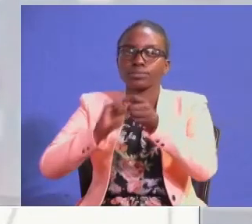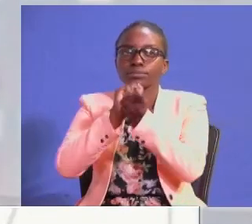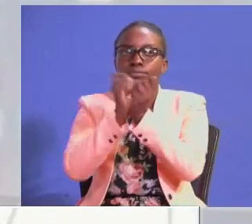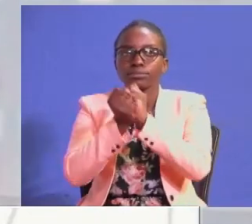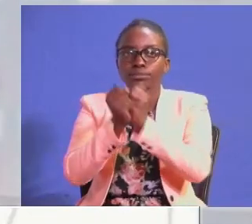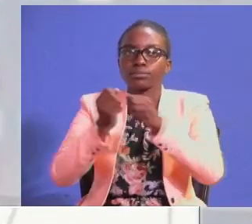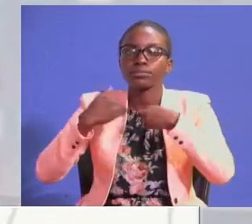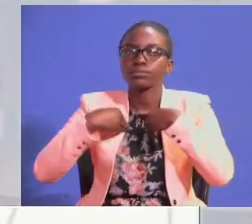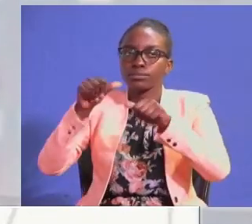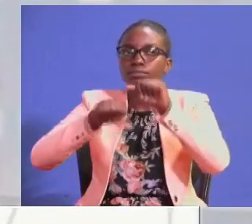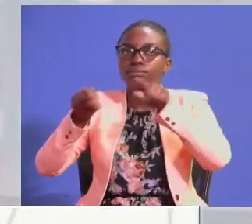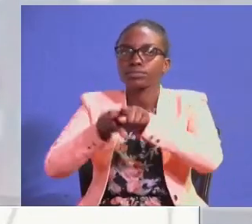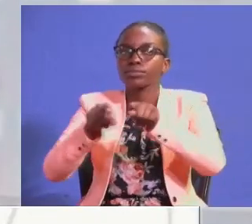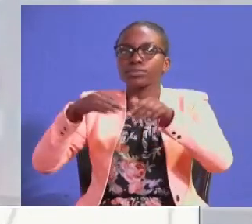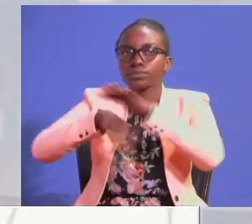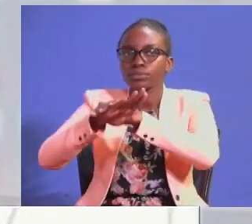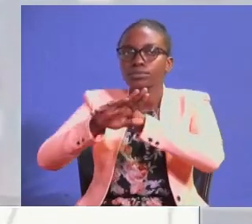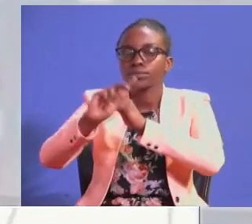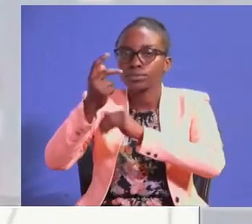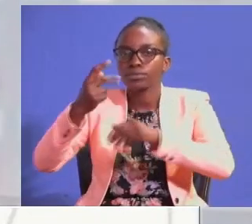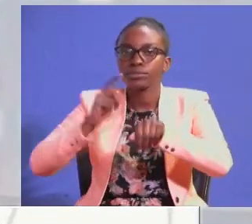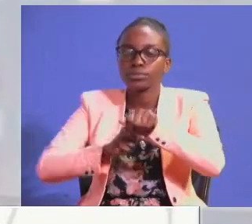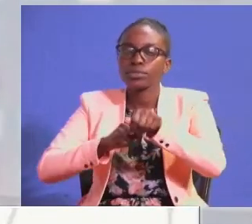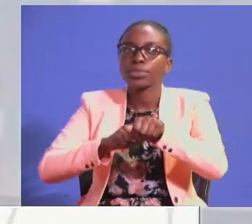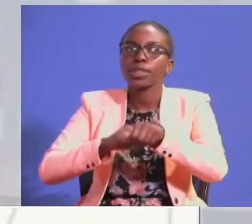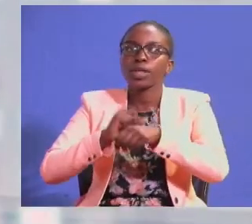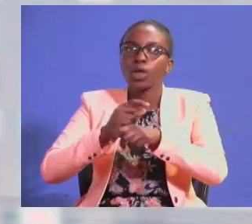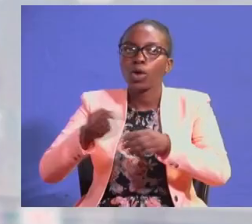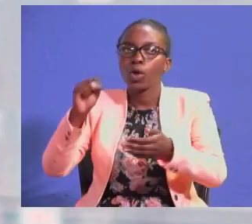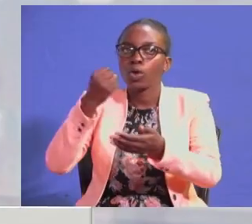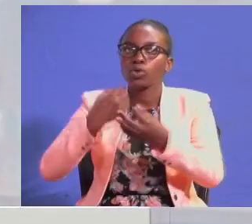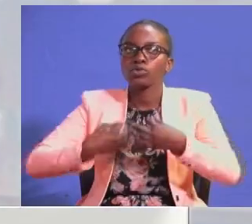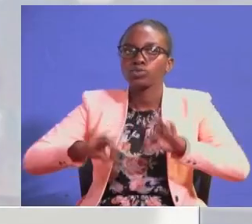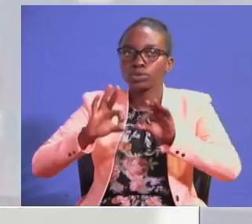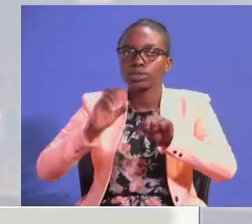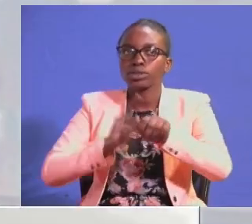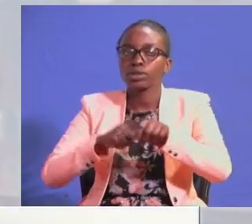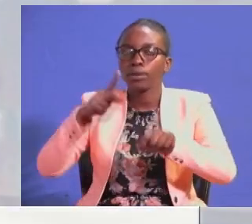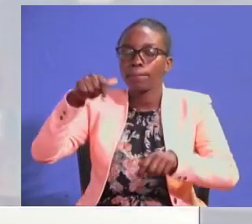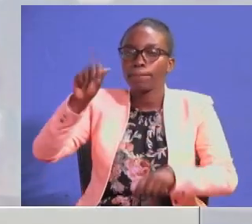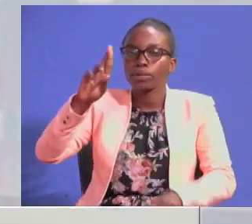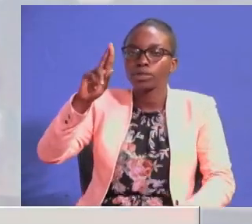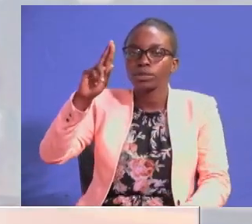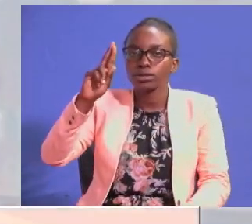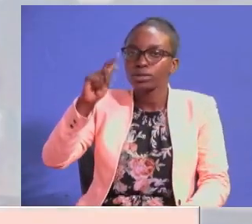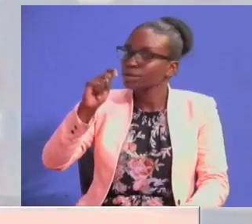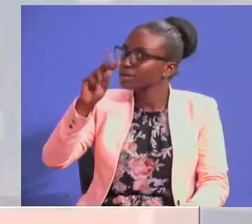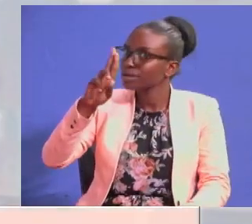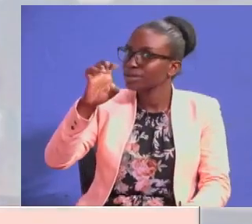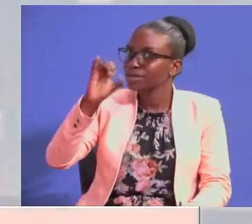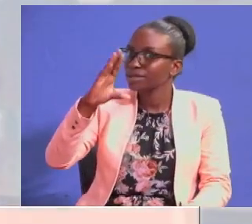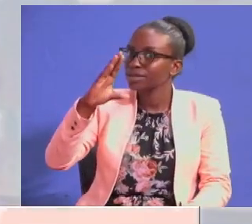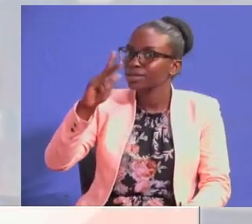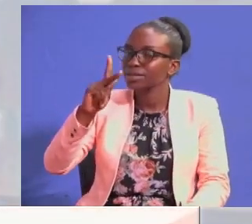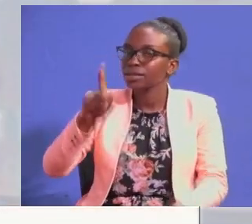The Football Kenya Federation has officially appointed Patrick Korir as the new interim chief executive